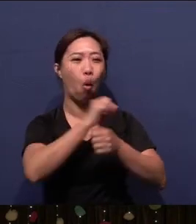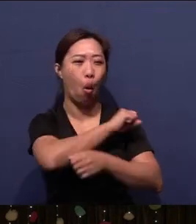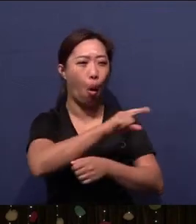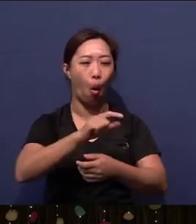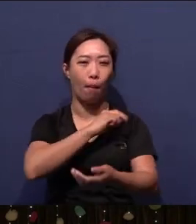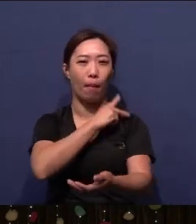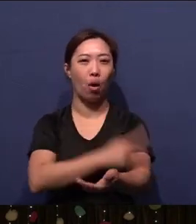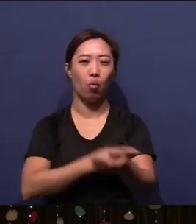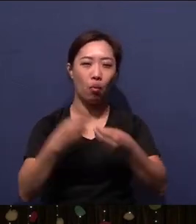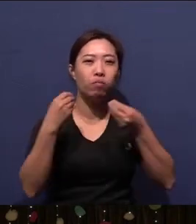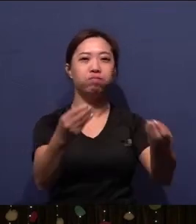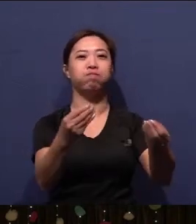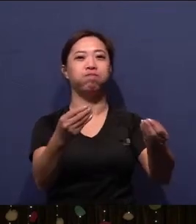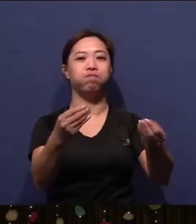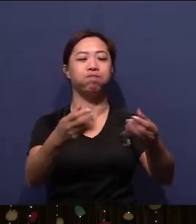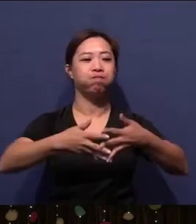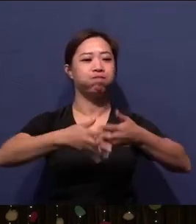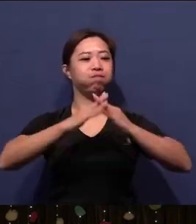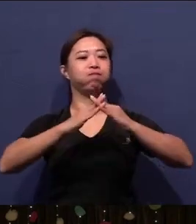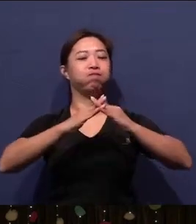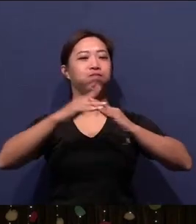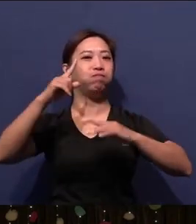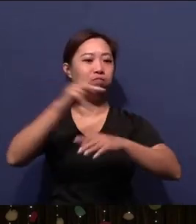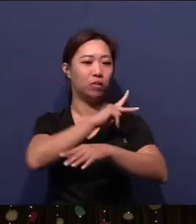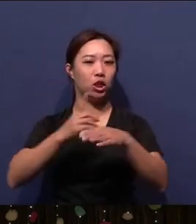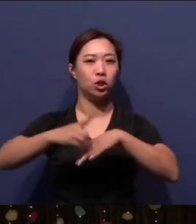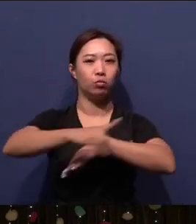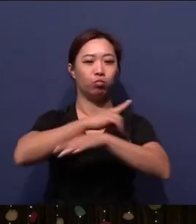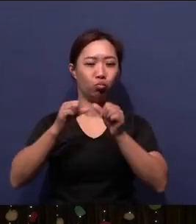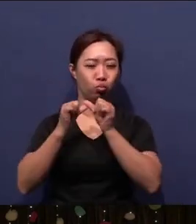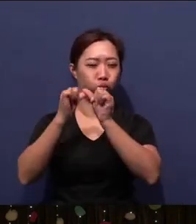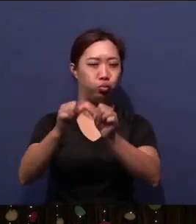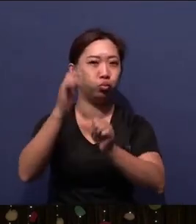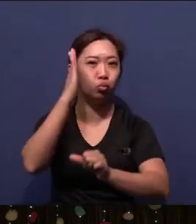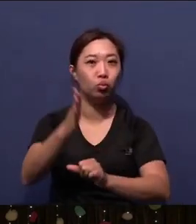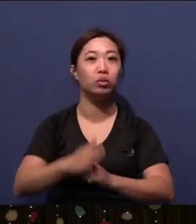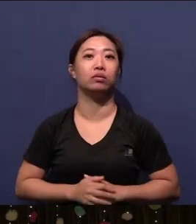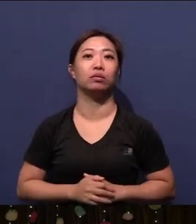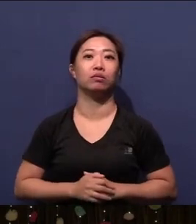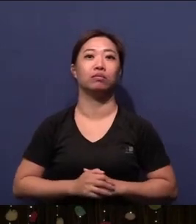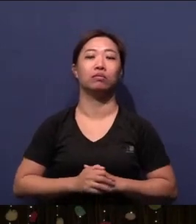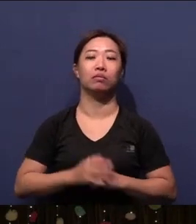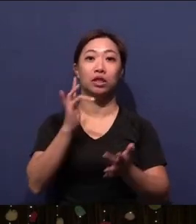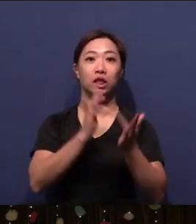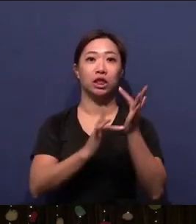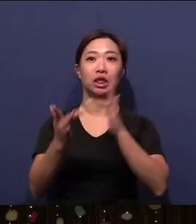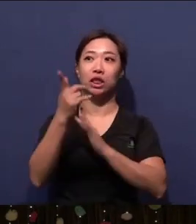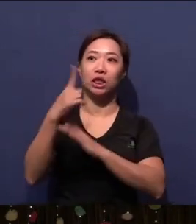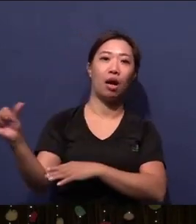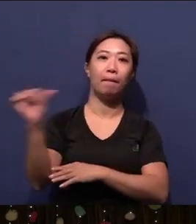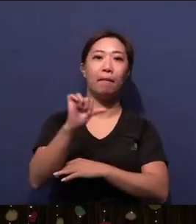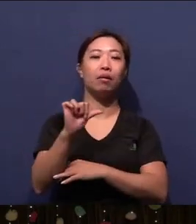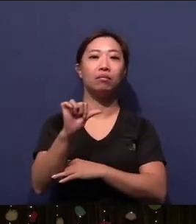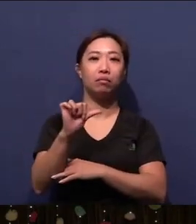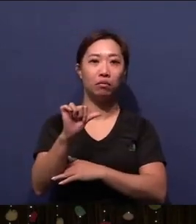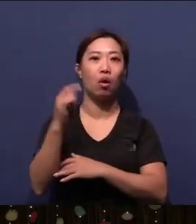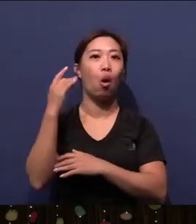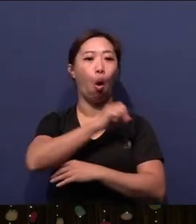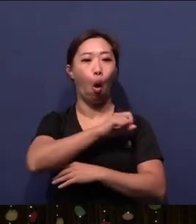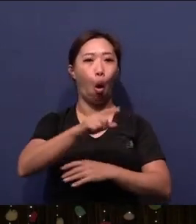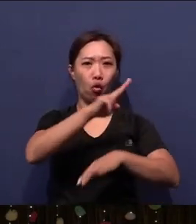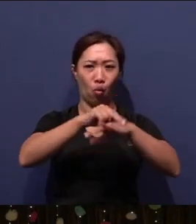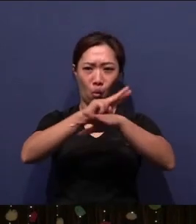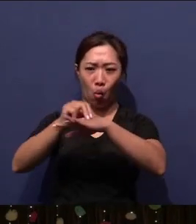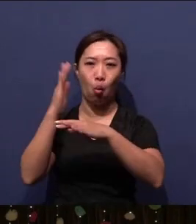power to establish an everlasting kingdom. And as Jesus returns, there will be a gathering of all